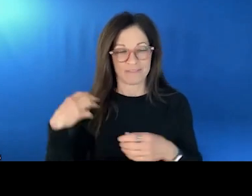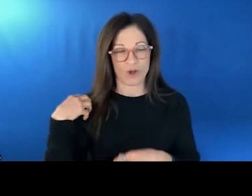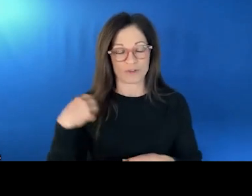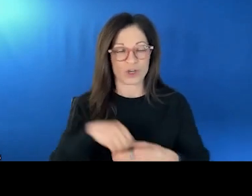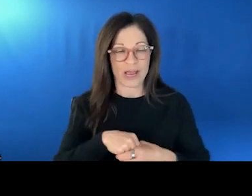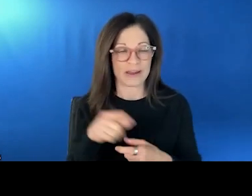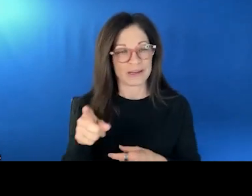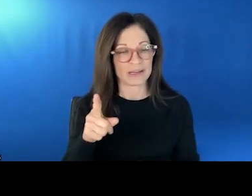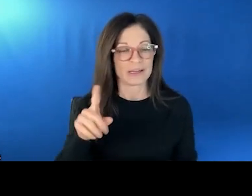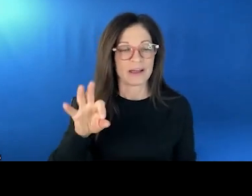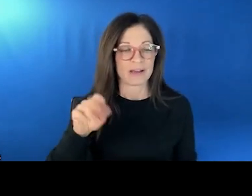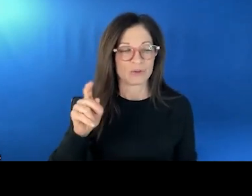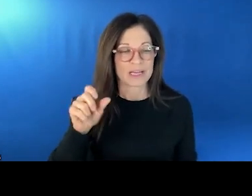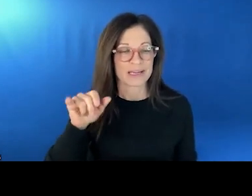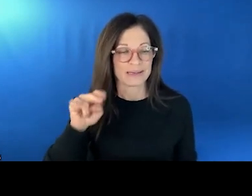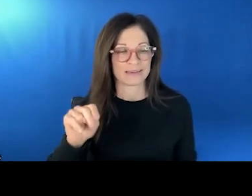Next slide.